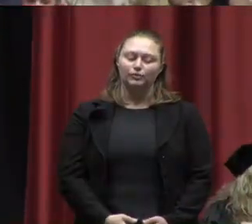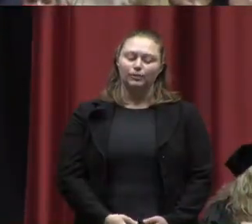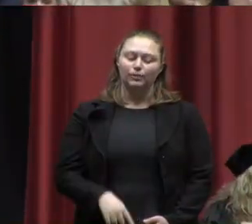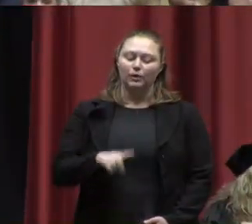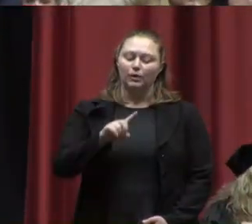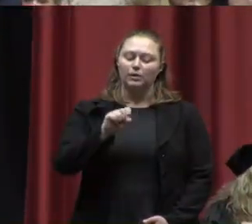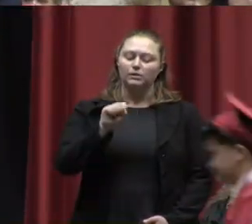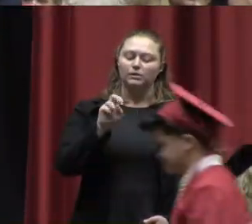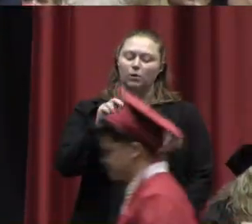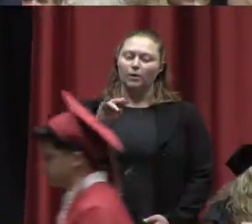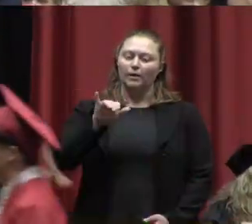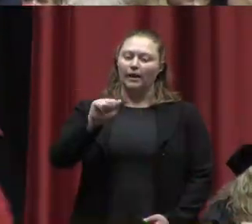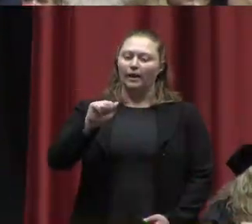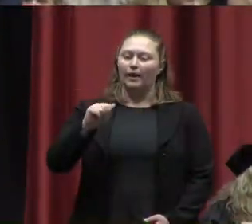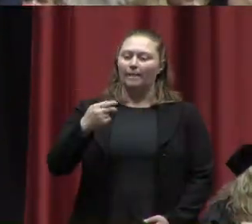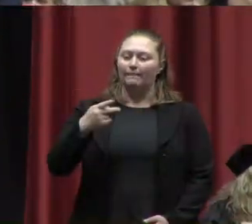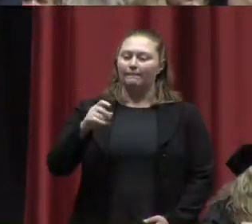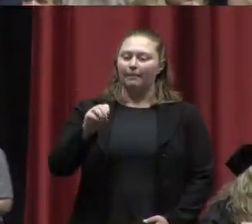Sonia Bauer.